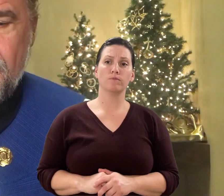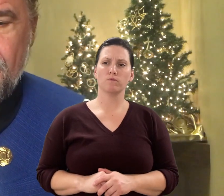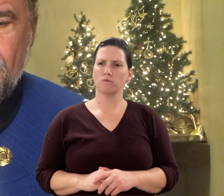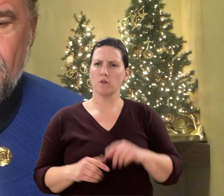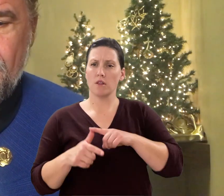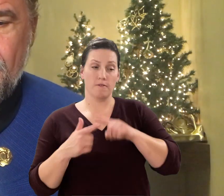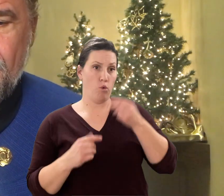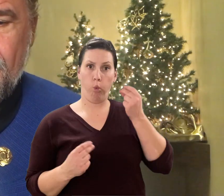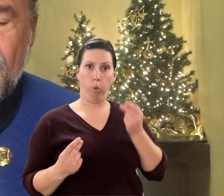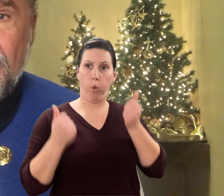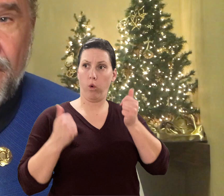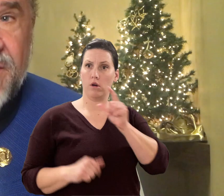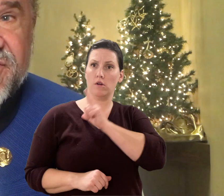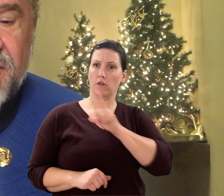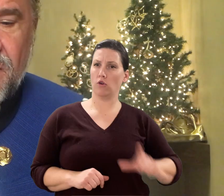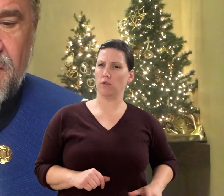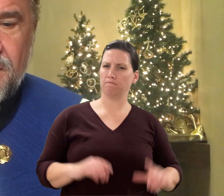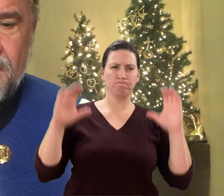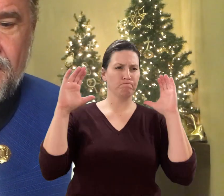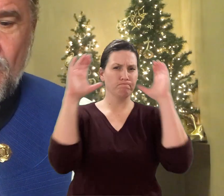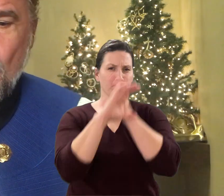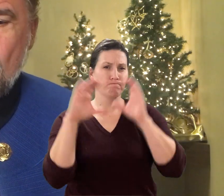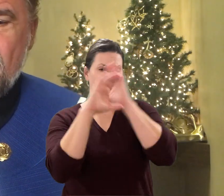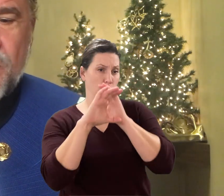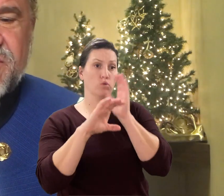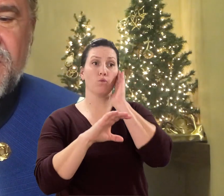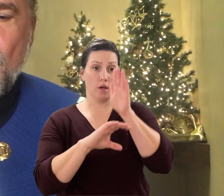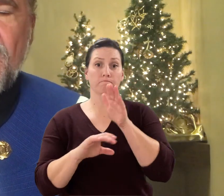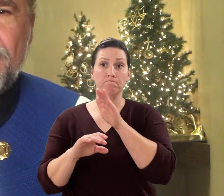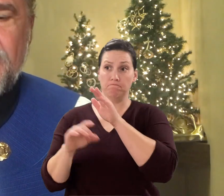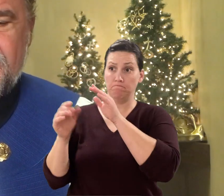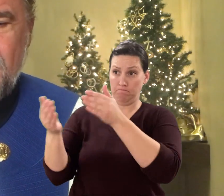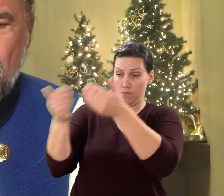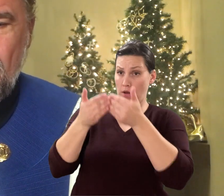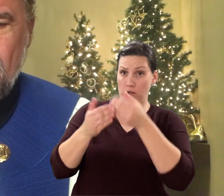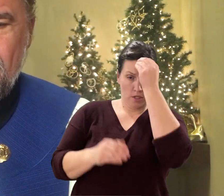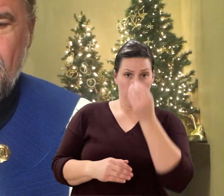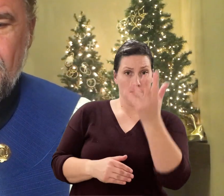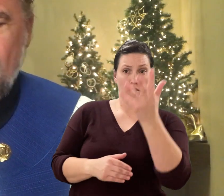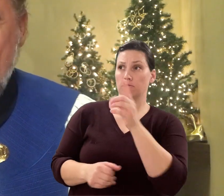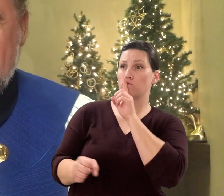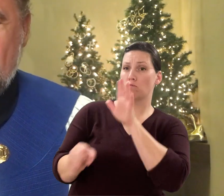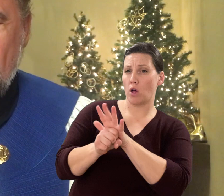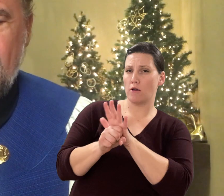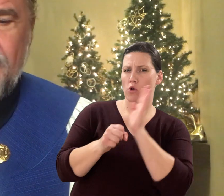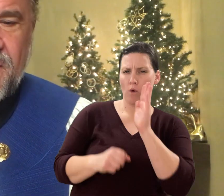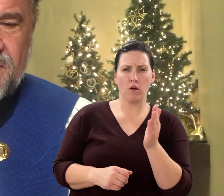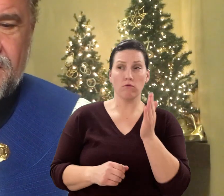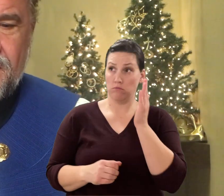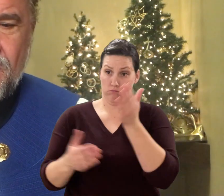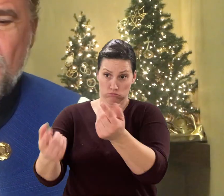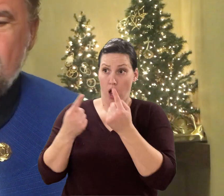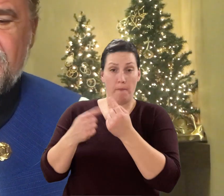me. Then suddenly, the Lord you are seeking will come to his temple. The messenger of the